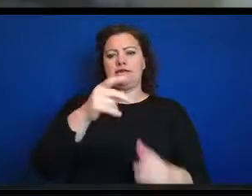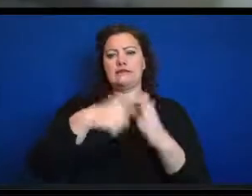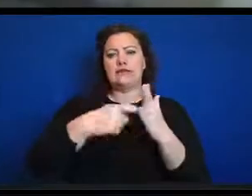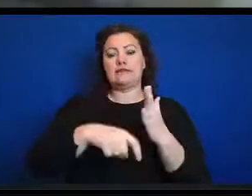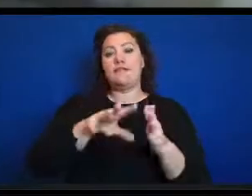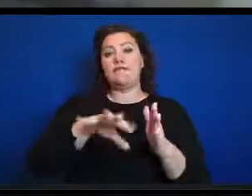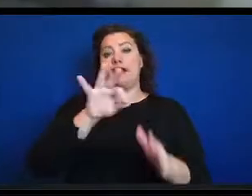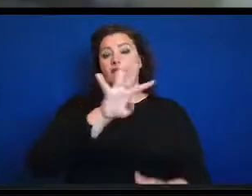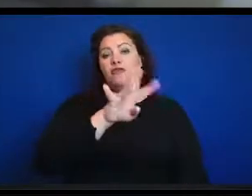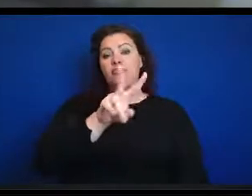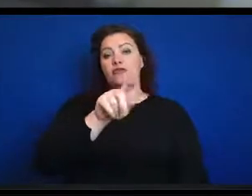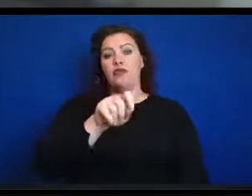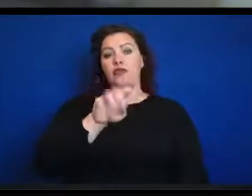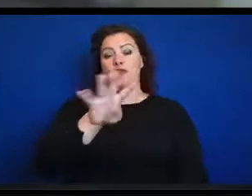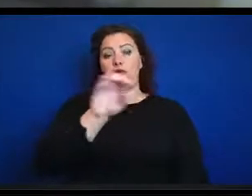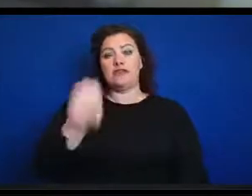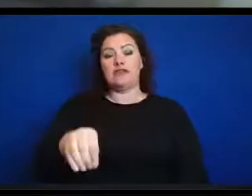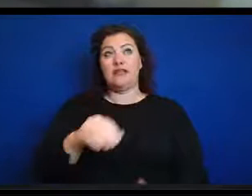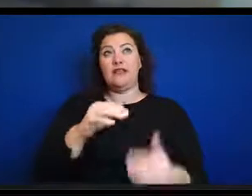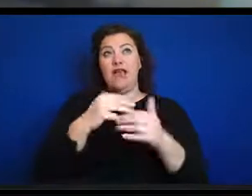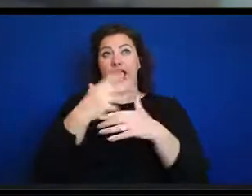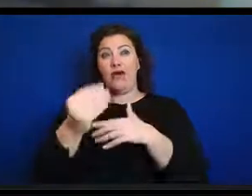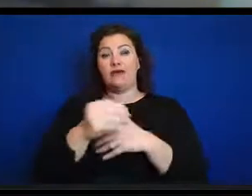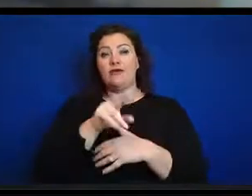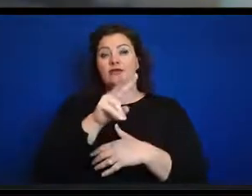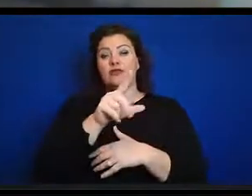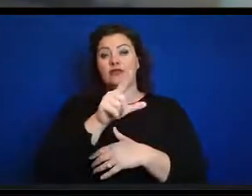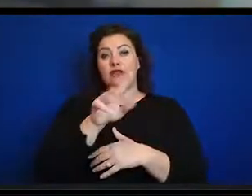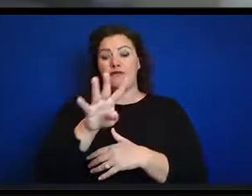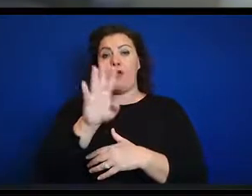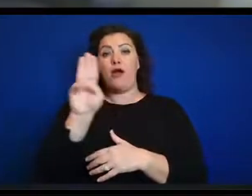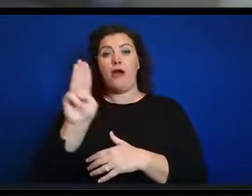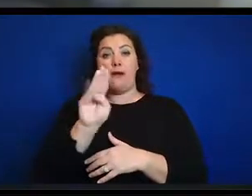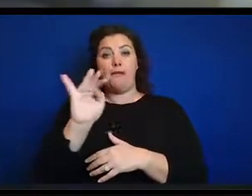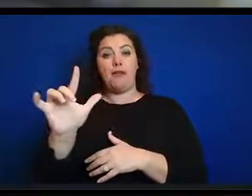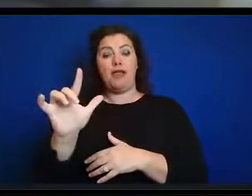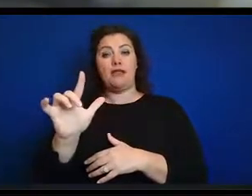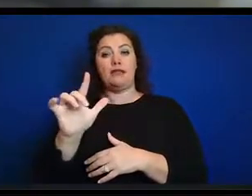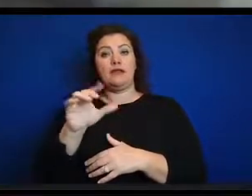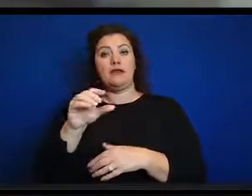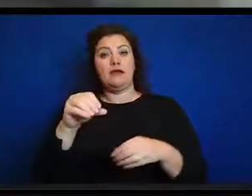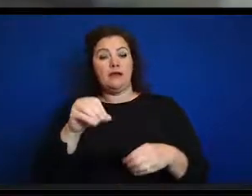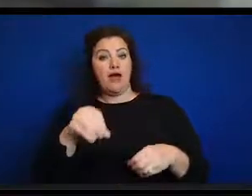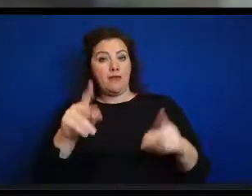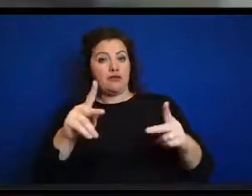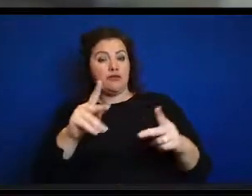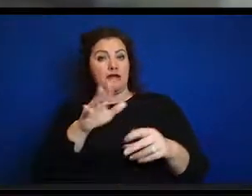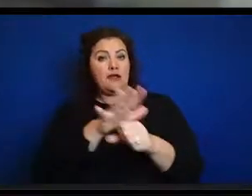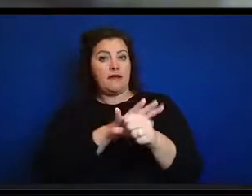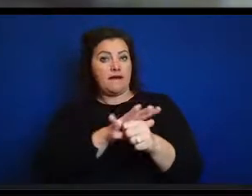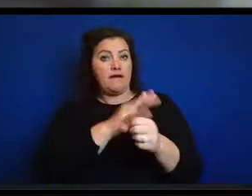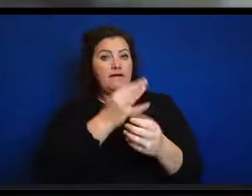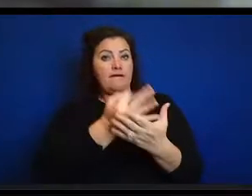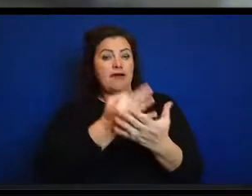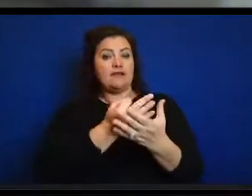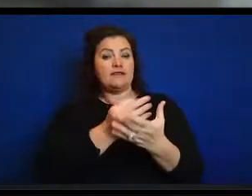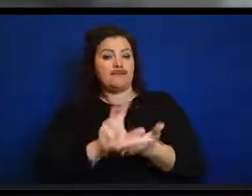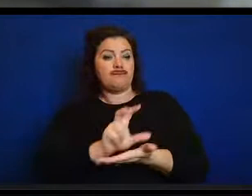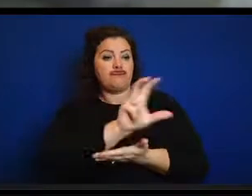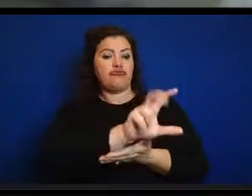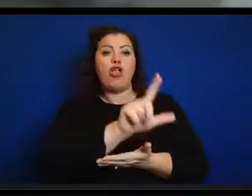42.4% of 24 billion invested in opportunity zone funds went to low income